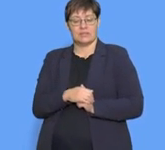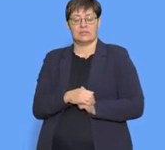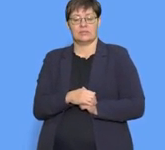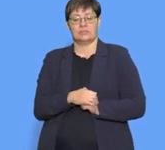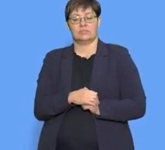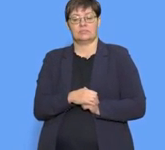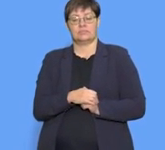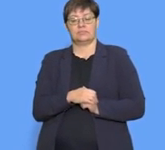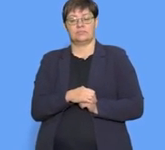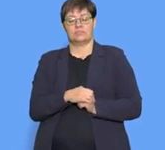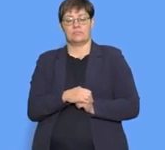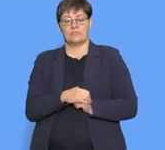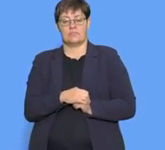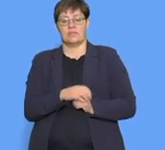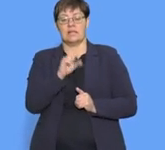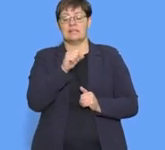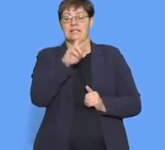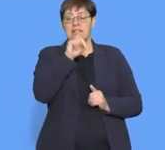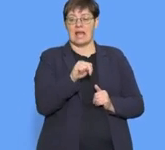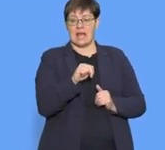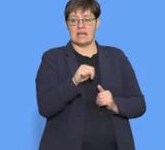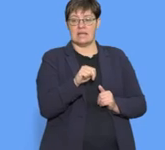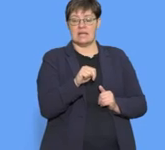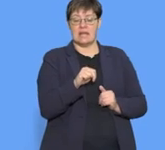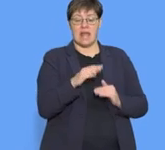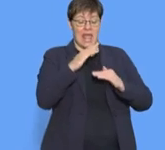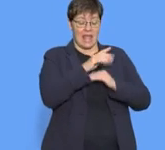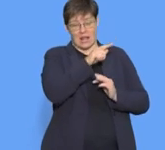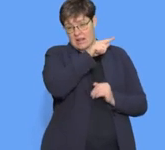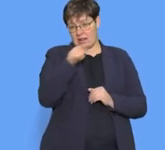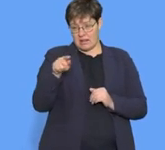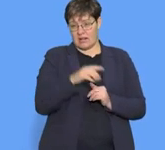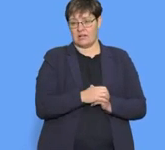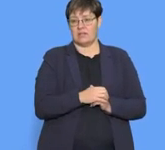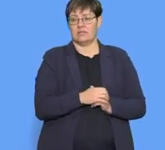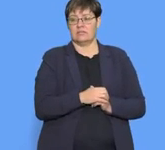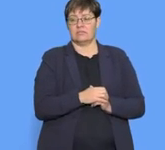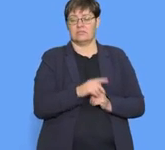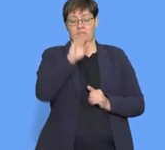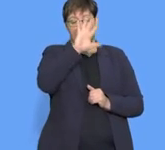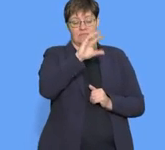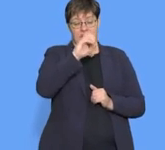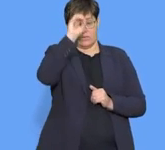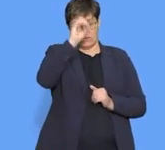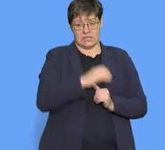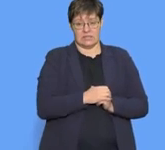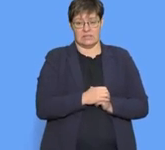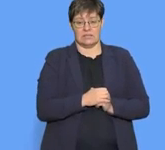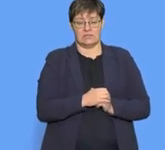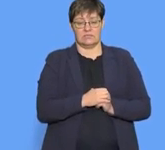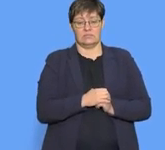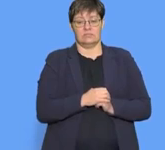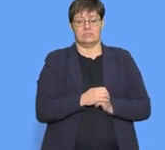BC, so that over sine of the angle across it. So we're going to have sine of 50